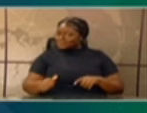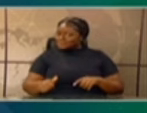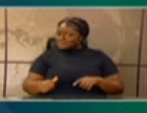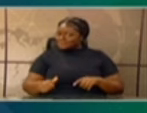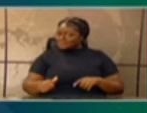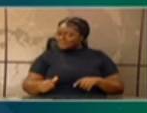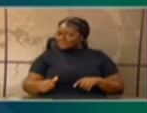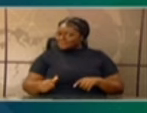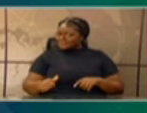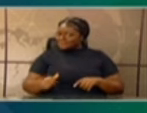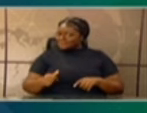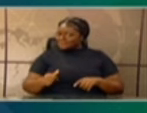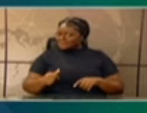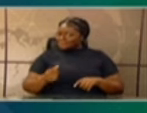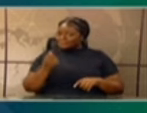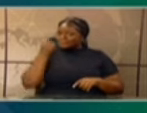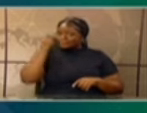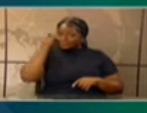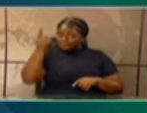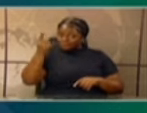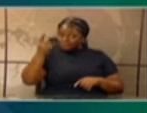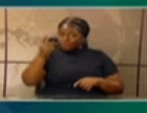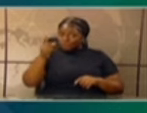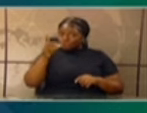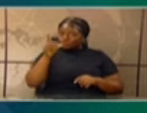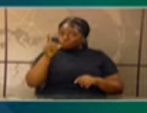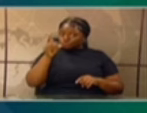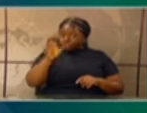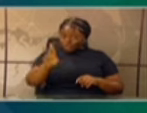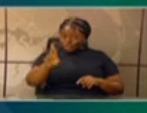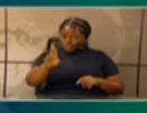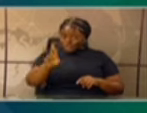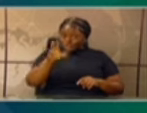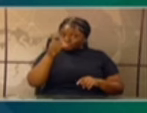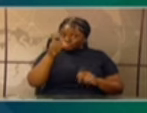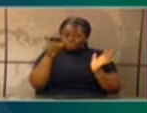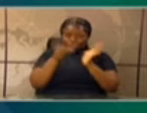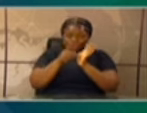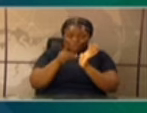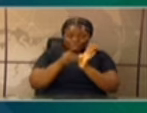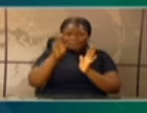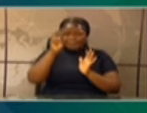Did I hear Dr. Matthew Opoku Pempe saying Baumia is not corrupt?